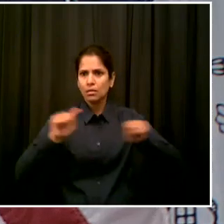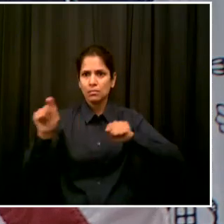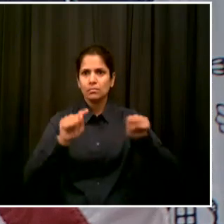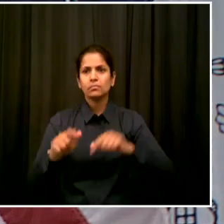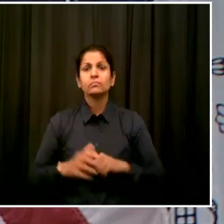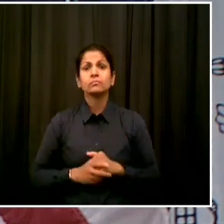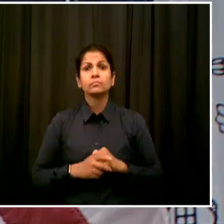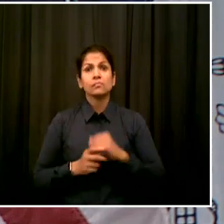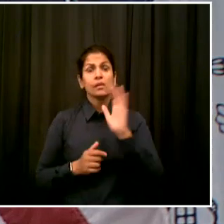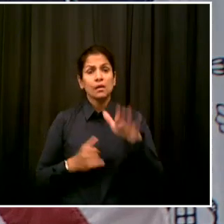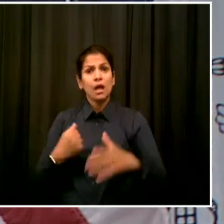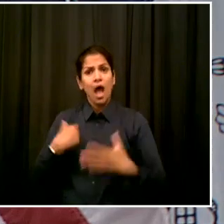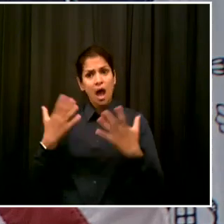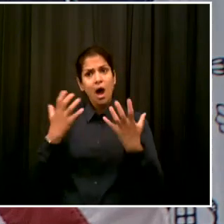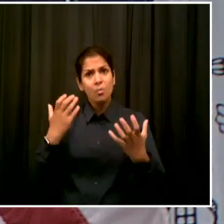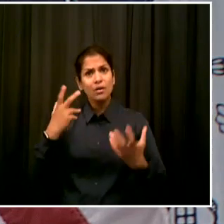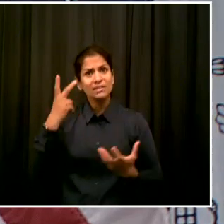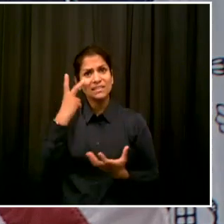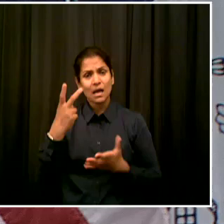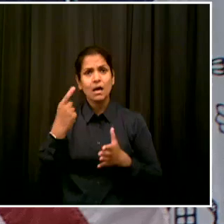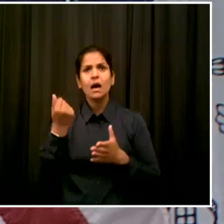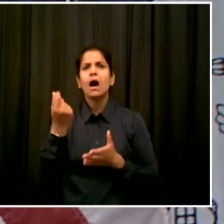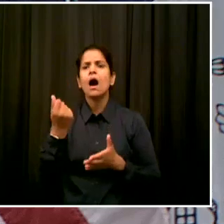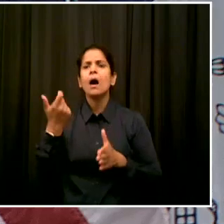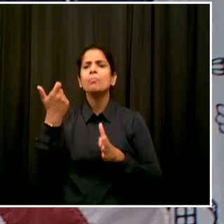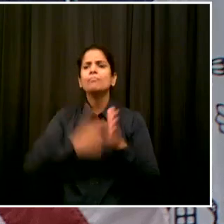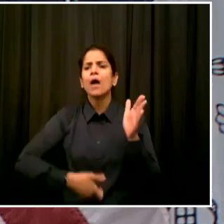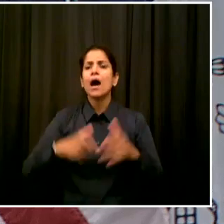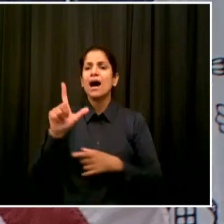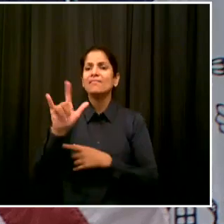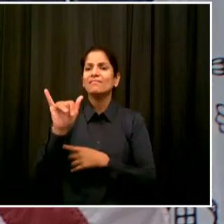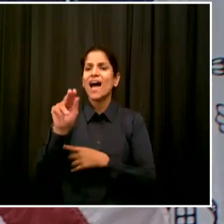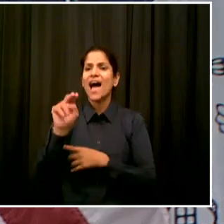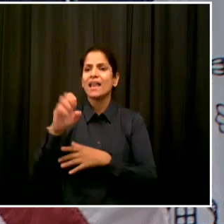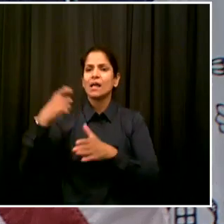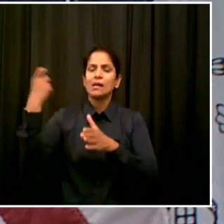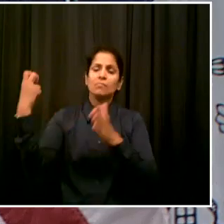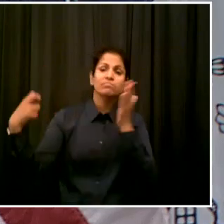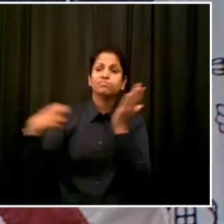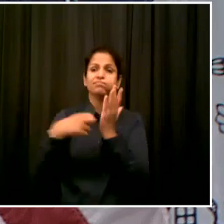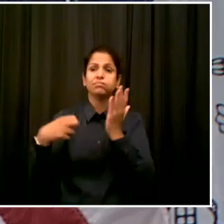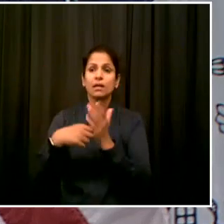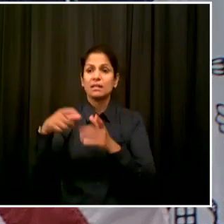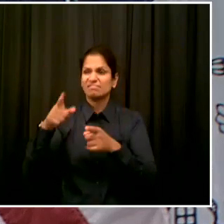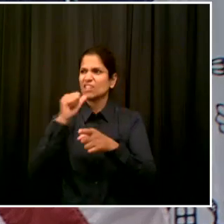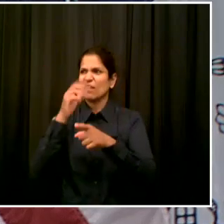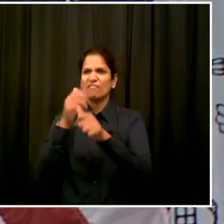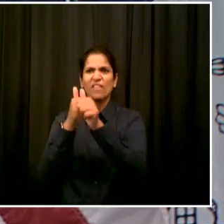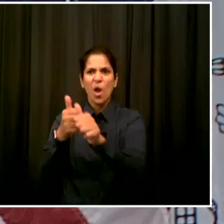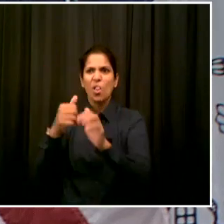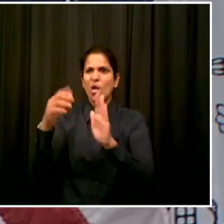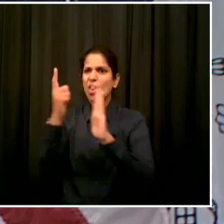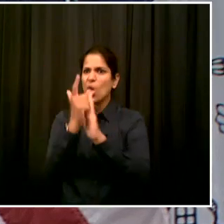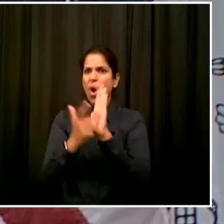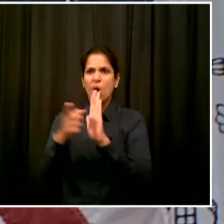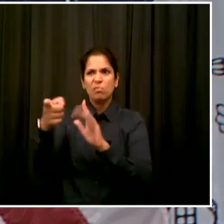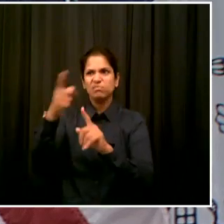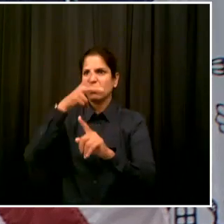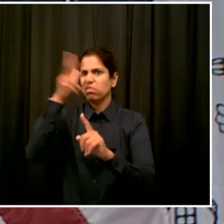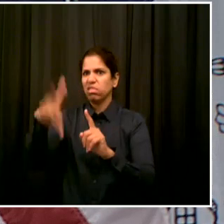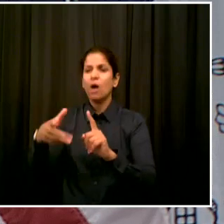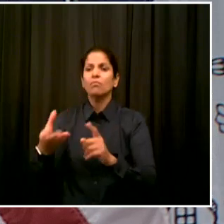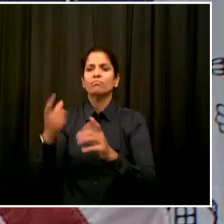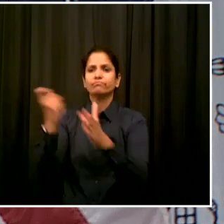real estate and abuse that privilege. I don't want it to be the kind of fines that could be chalked up to the cost of doing business. I think this has